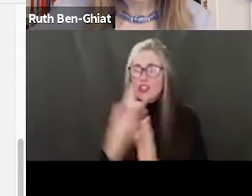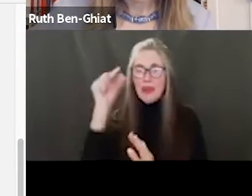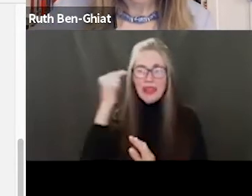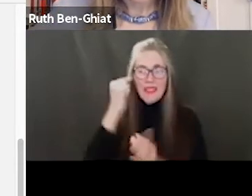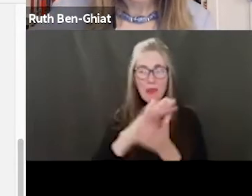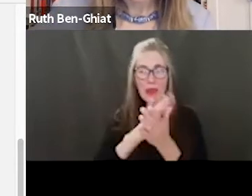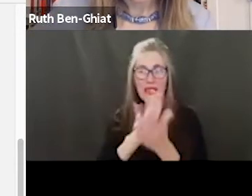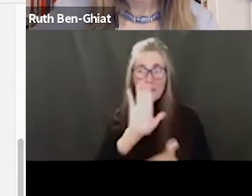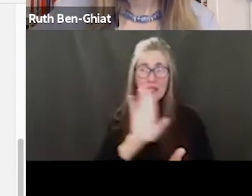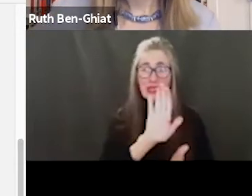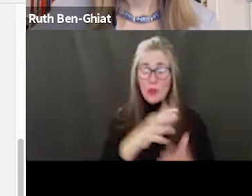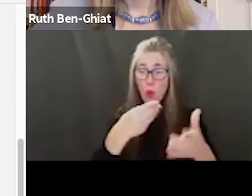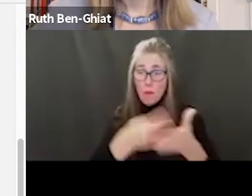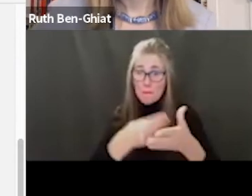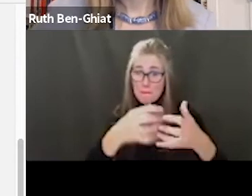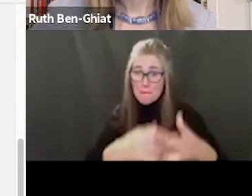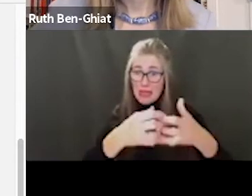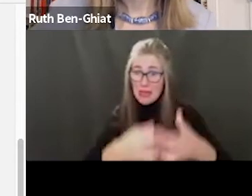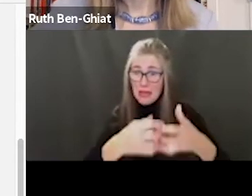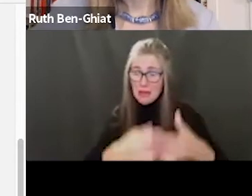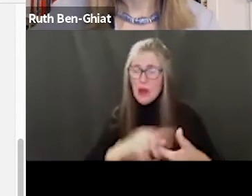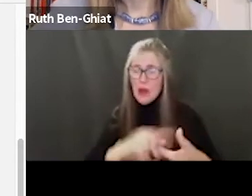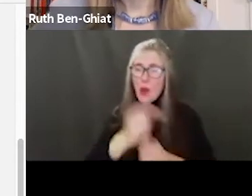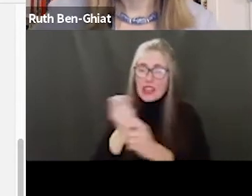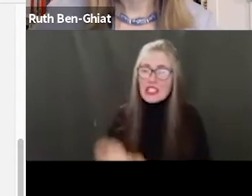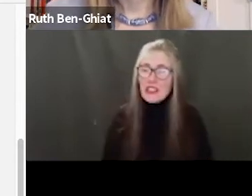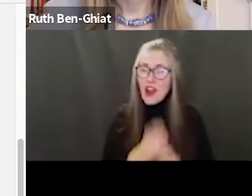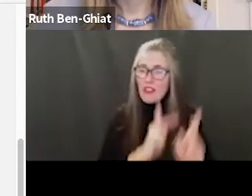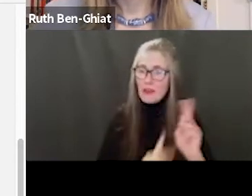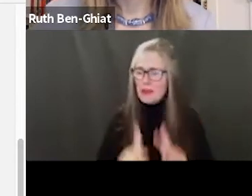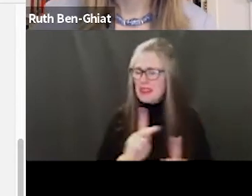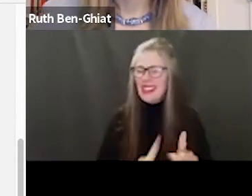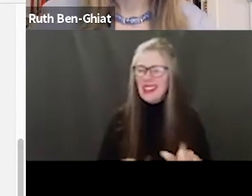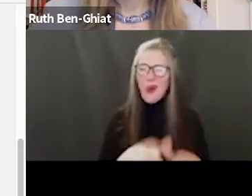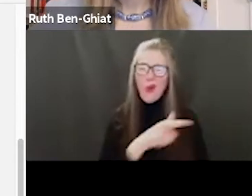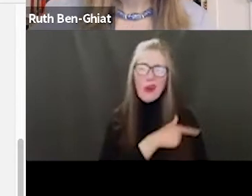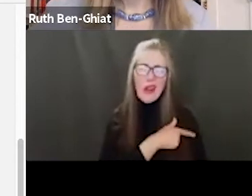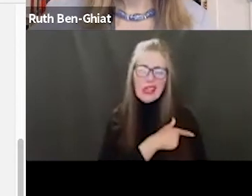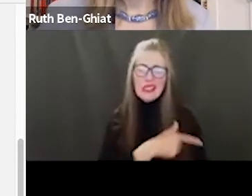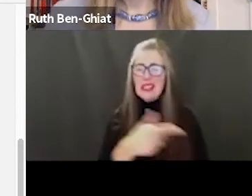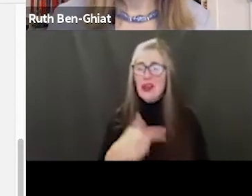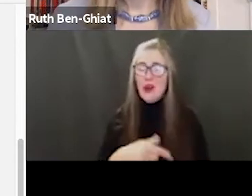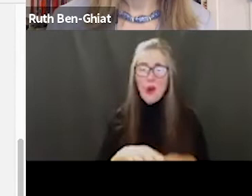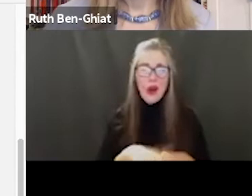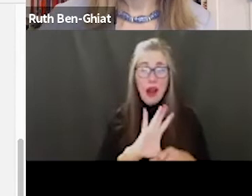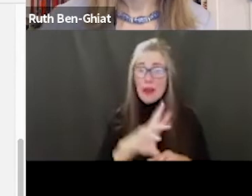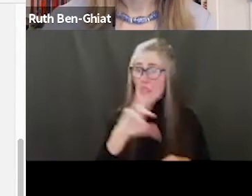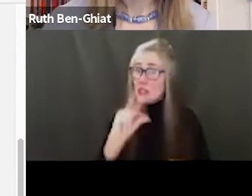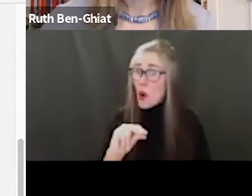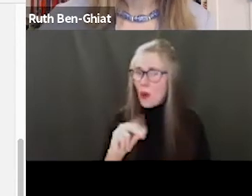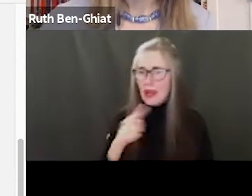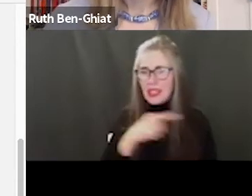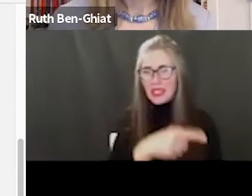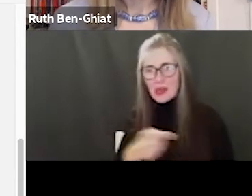for Trump Organization. So when he was golfing and people said he was incompetent and lazy because he golfed, he was actually making